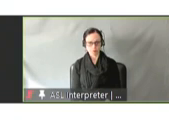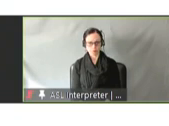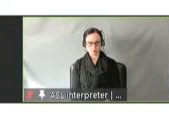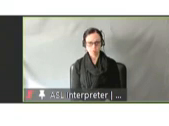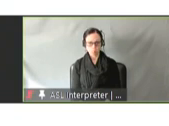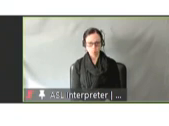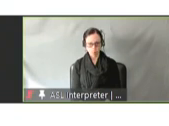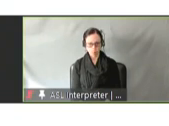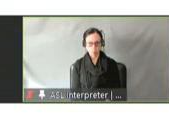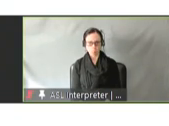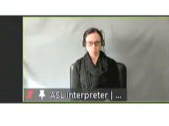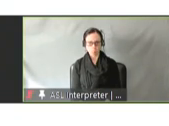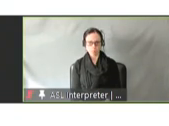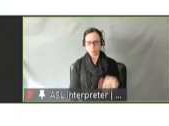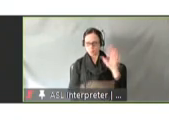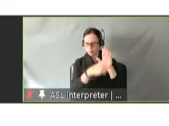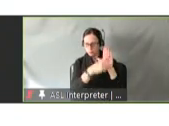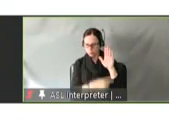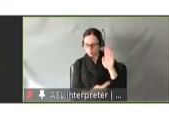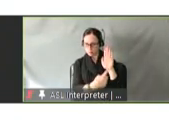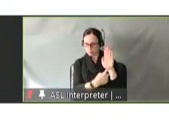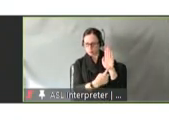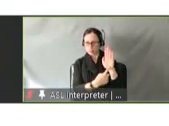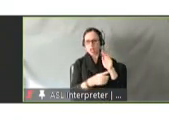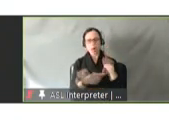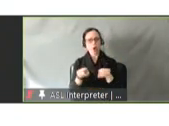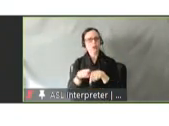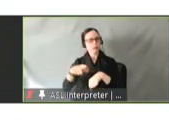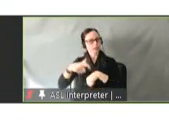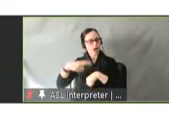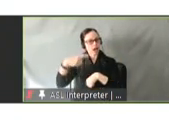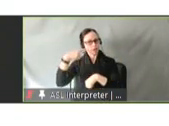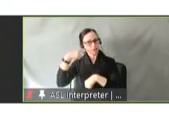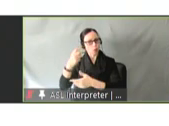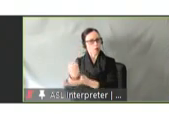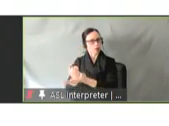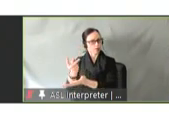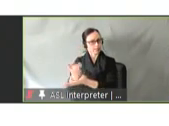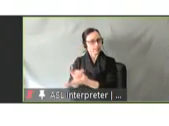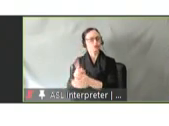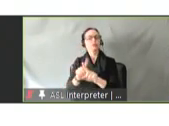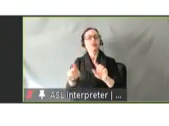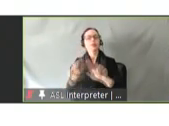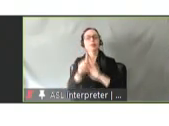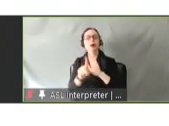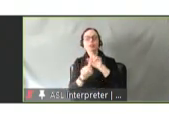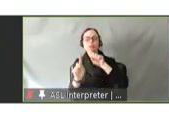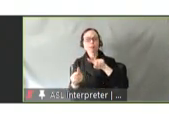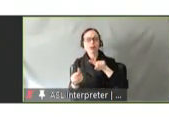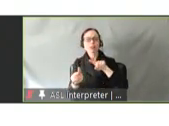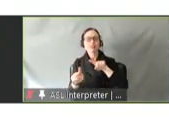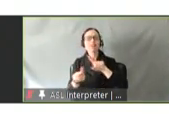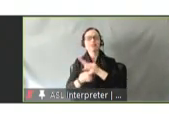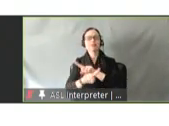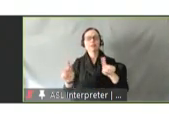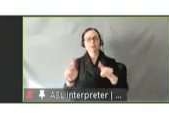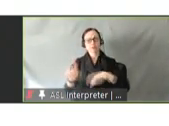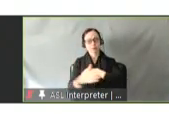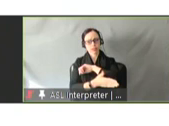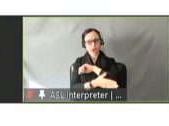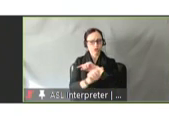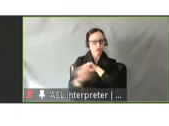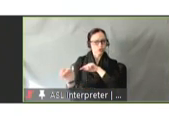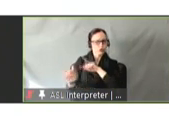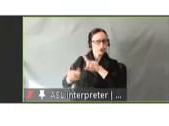And then based on these data and also based on the timing of authorization, we've seen different policy responses in different countries with a preferential